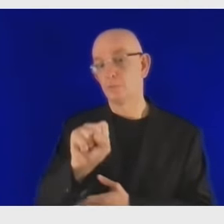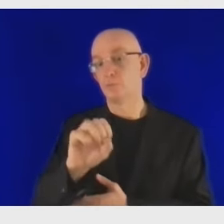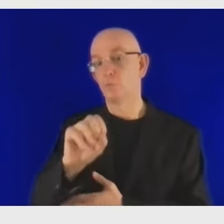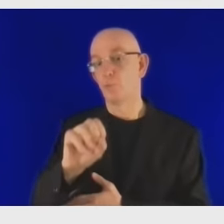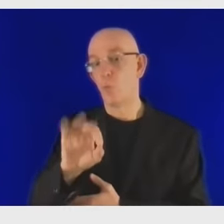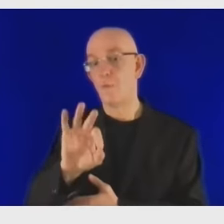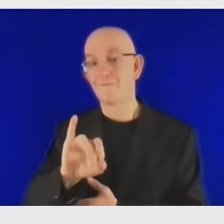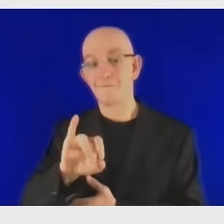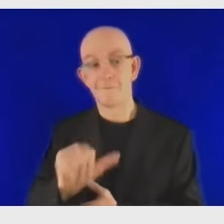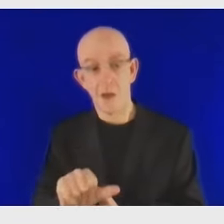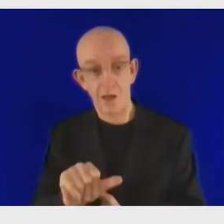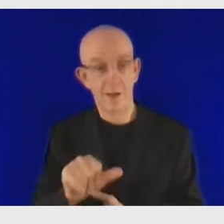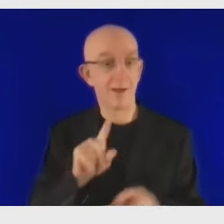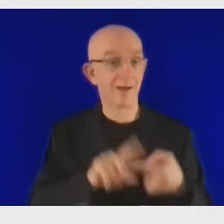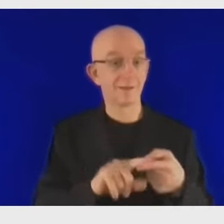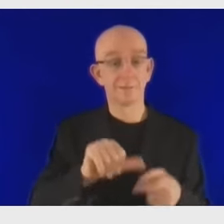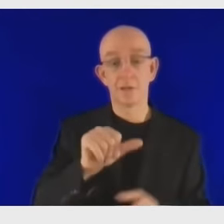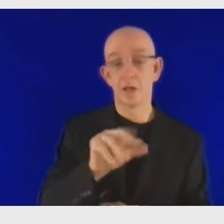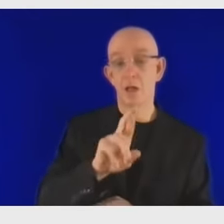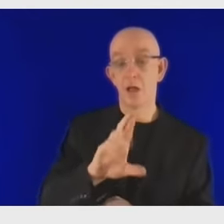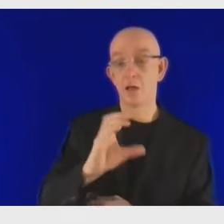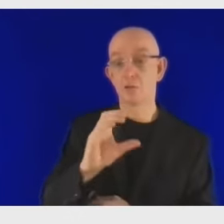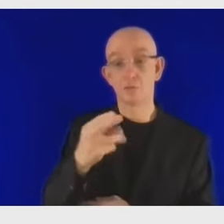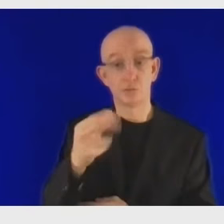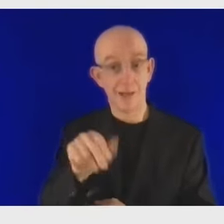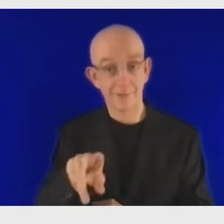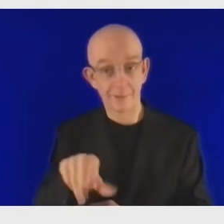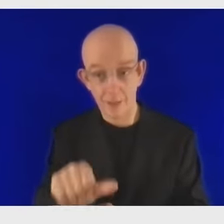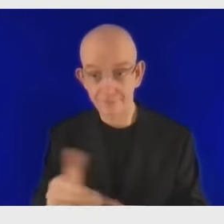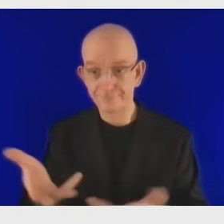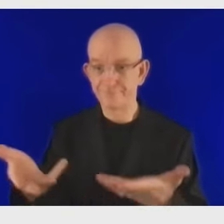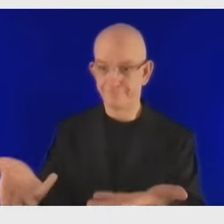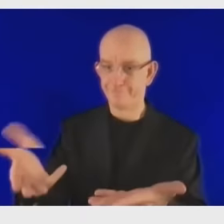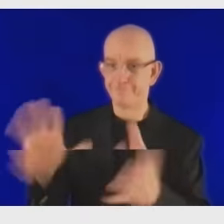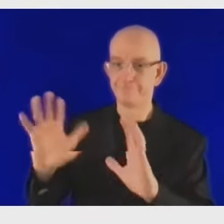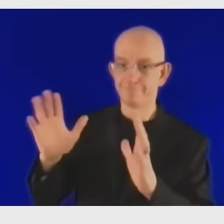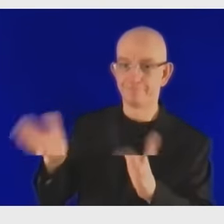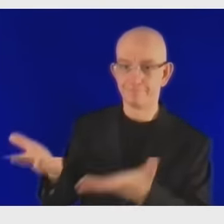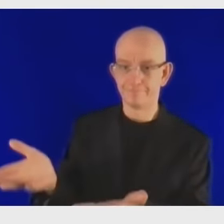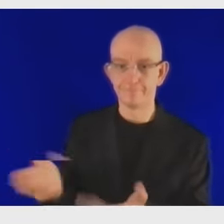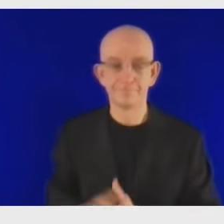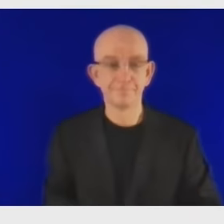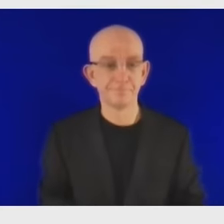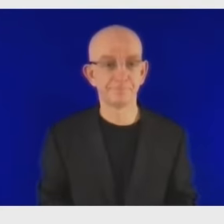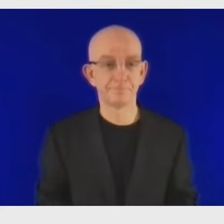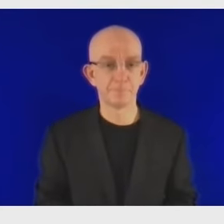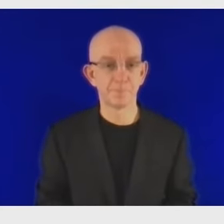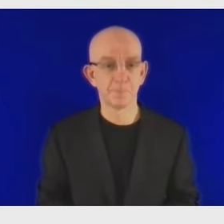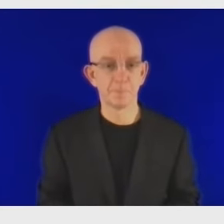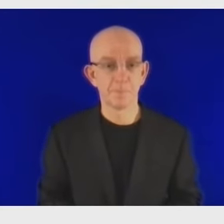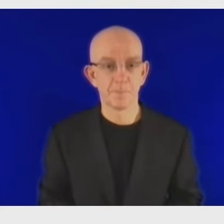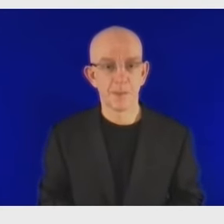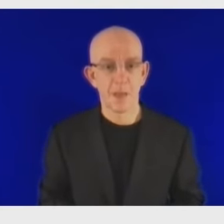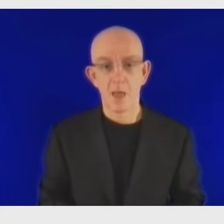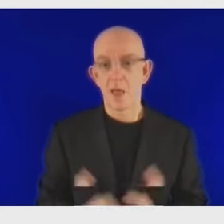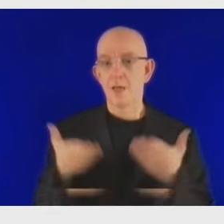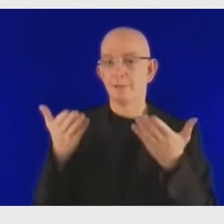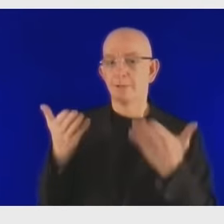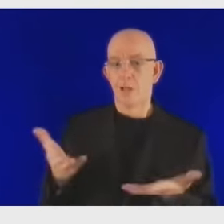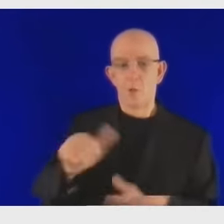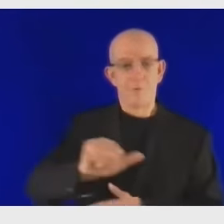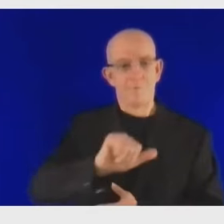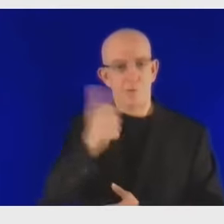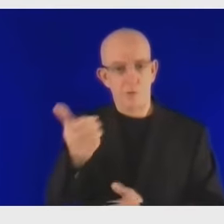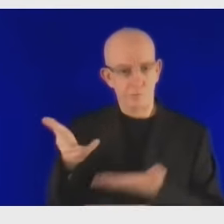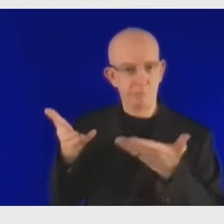Perhaps we'll start with you, Sophia, if that's okay. And really, I'd love to hear from